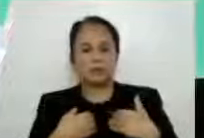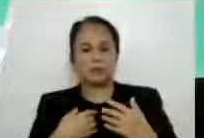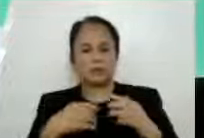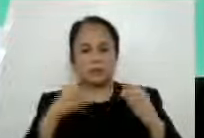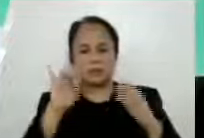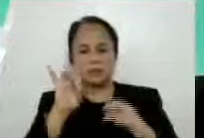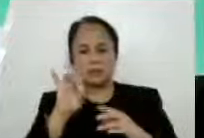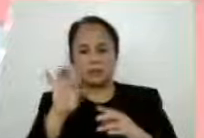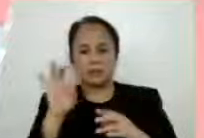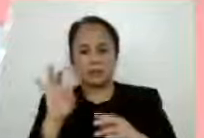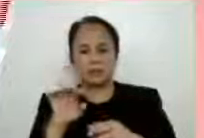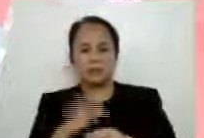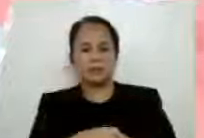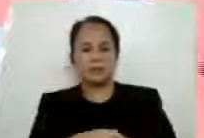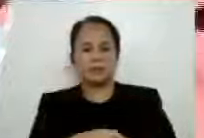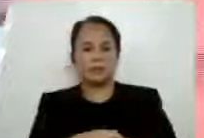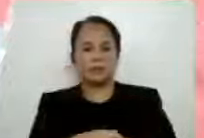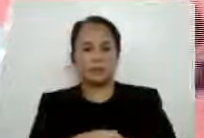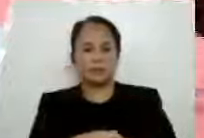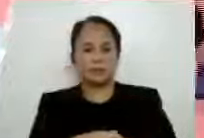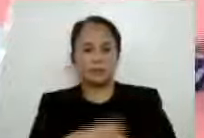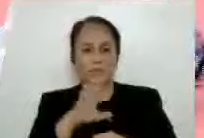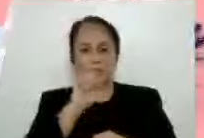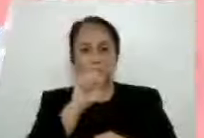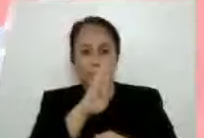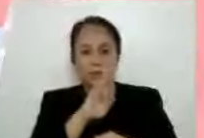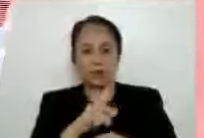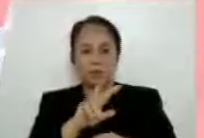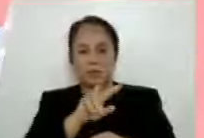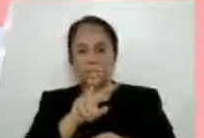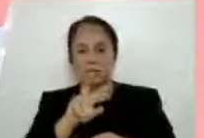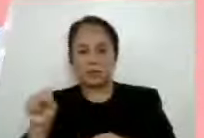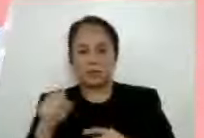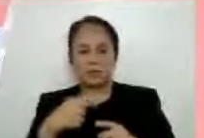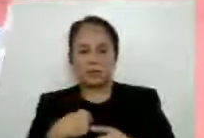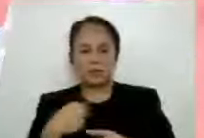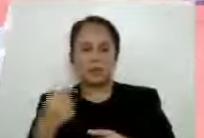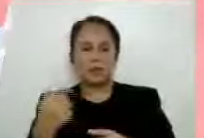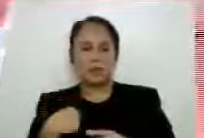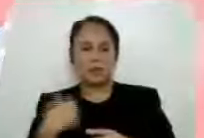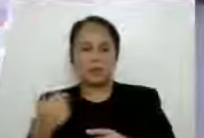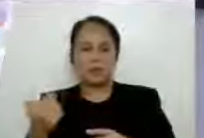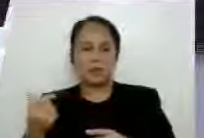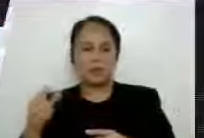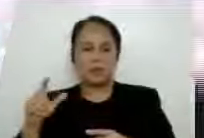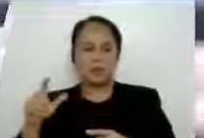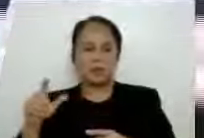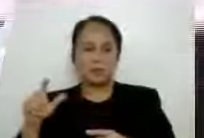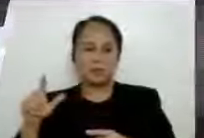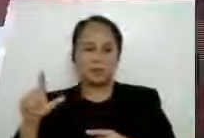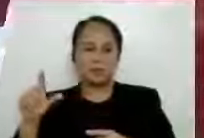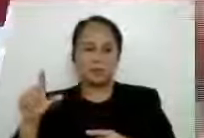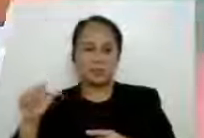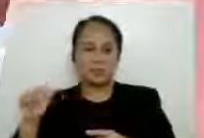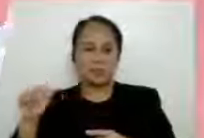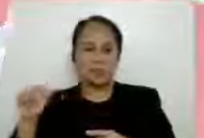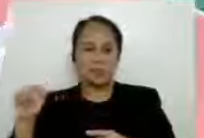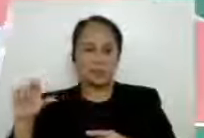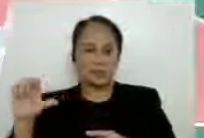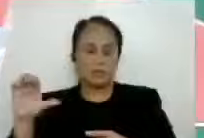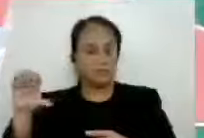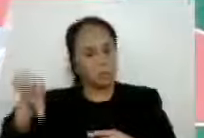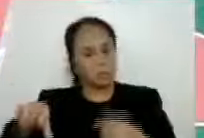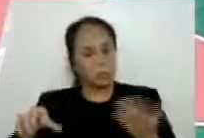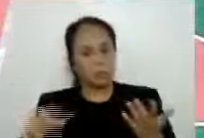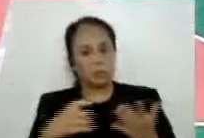CSB Lady Blazers nang padapain nila in 3 straight sets ang EAC Lady Generals. 3 straight sets din ang paglampaso